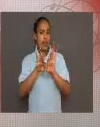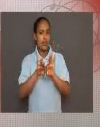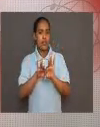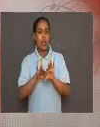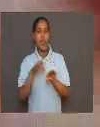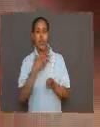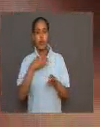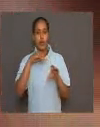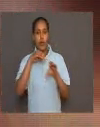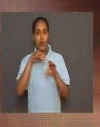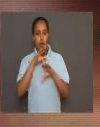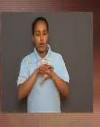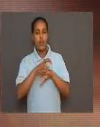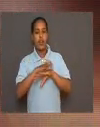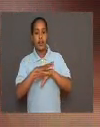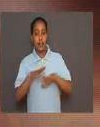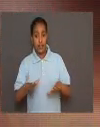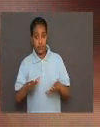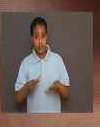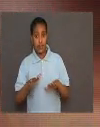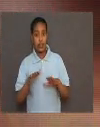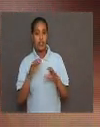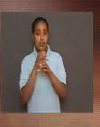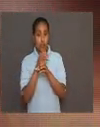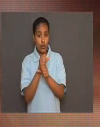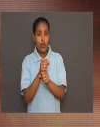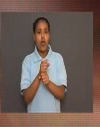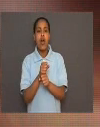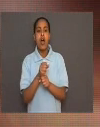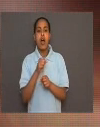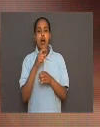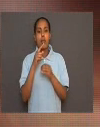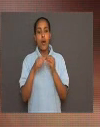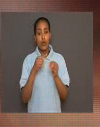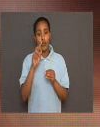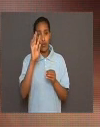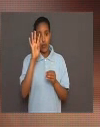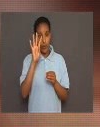Earth. It constitutes about